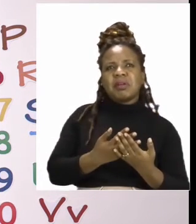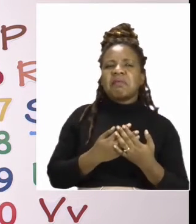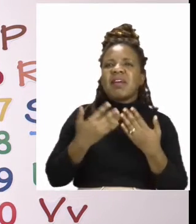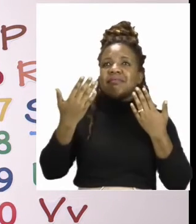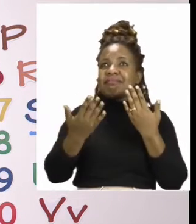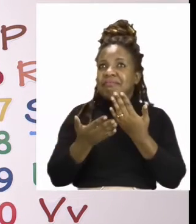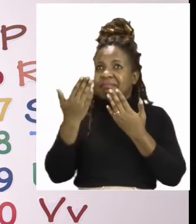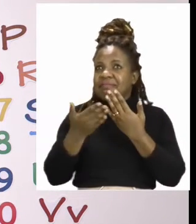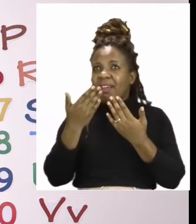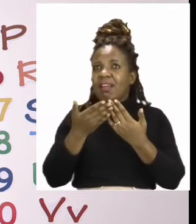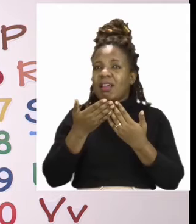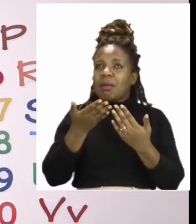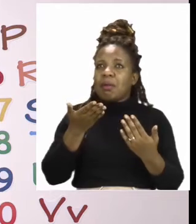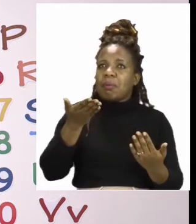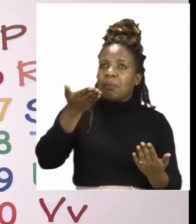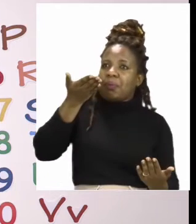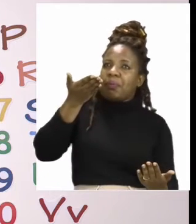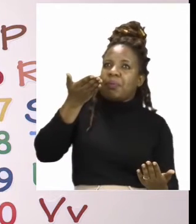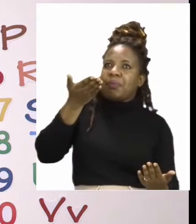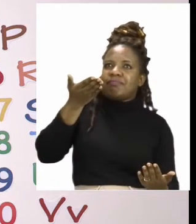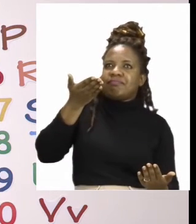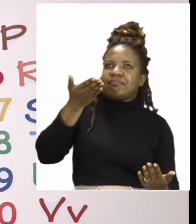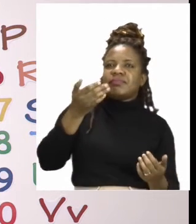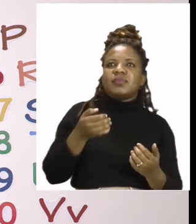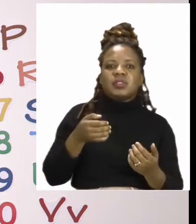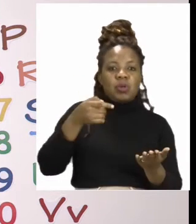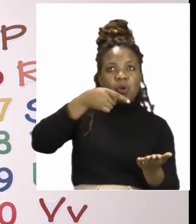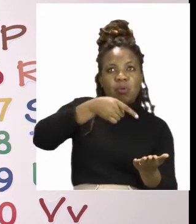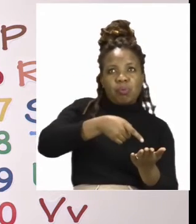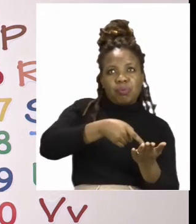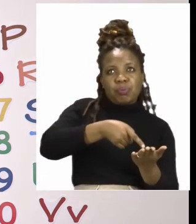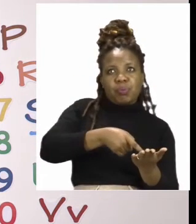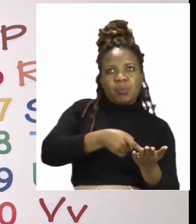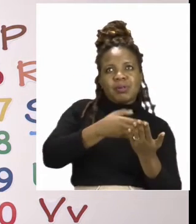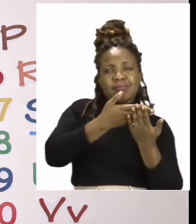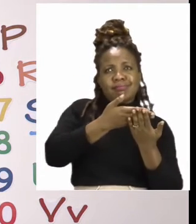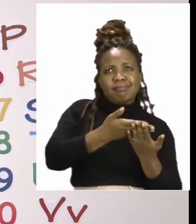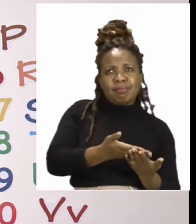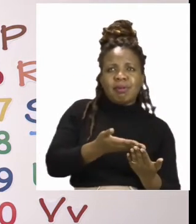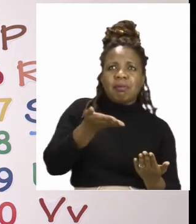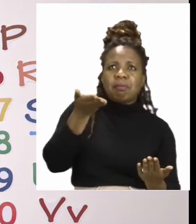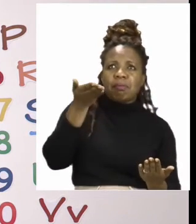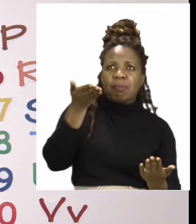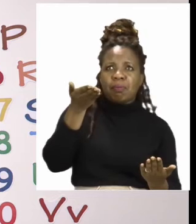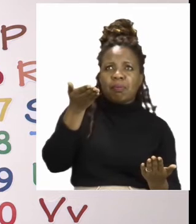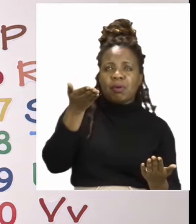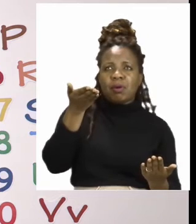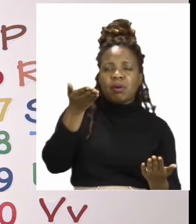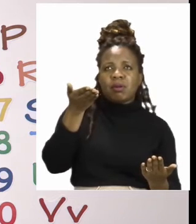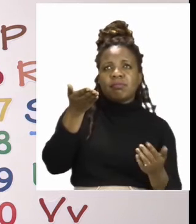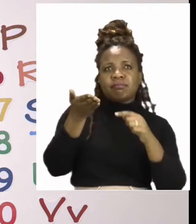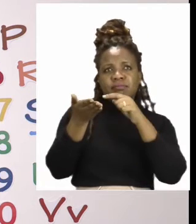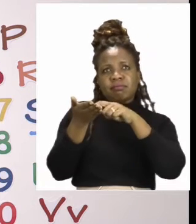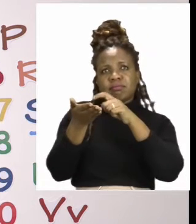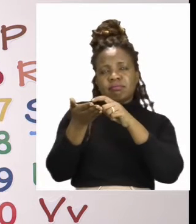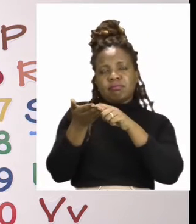is up, as if it's going to go up in the sky, that means it's lighter because it's easy to pick up. For example, the